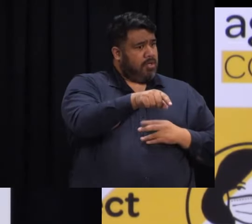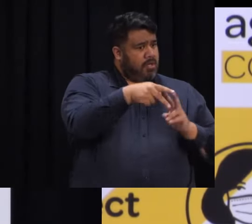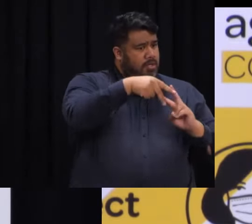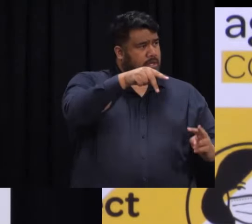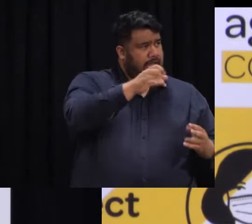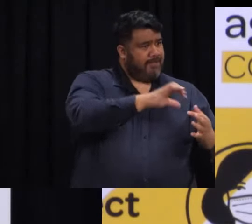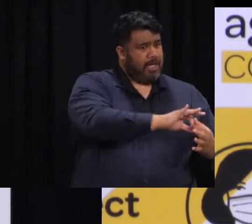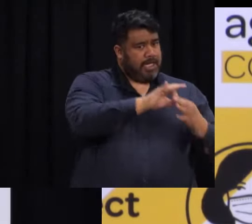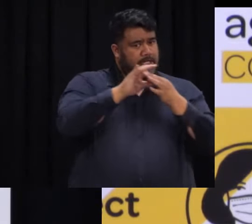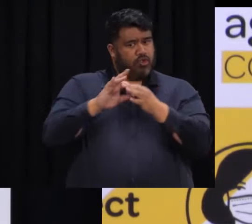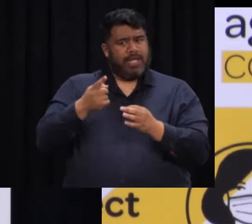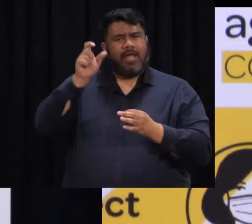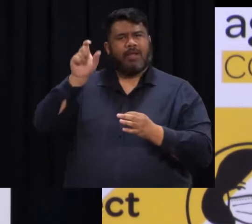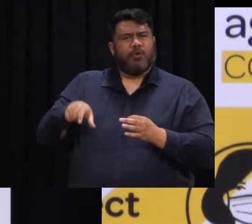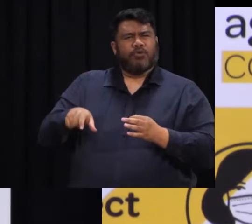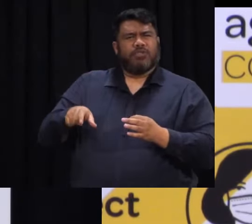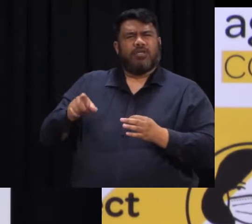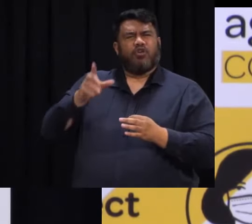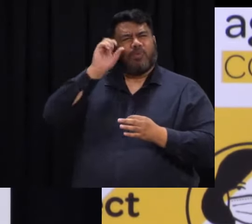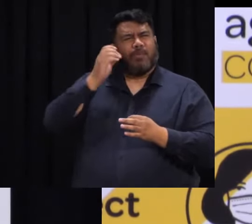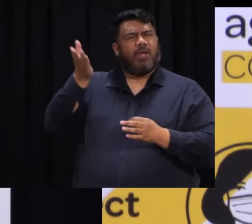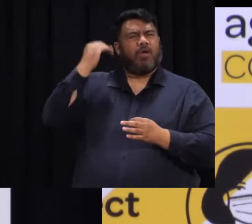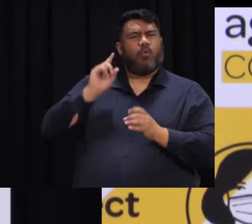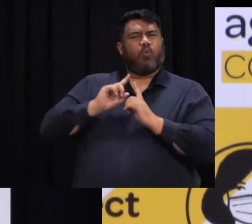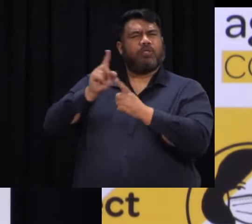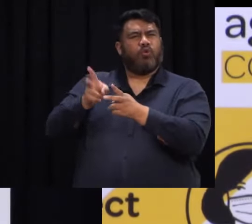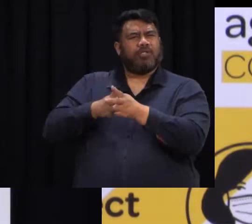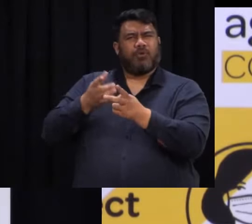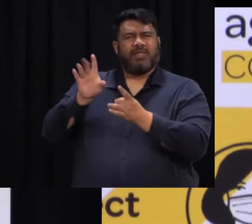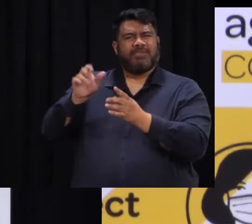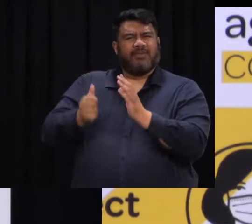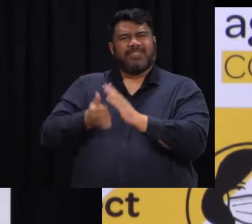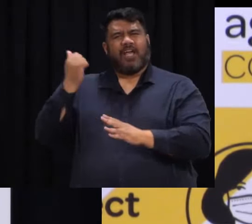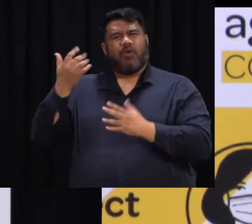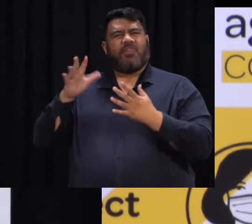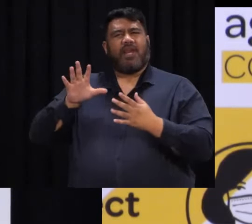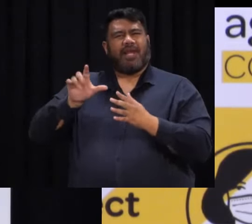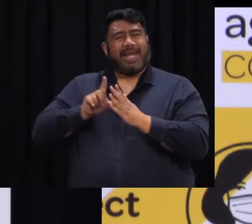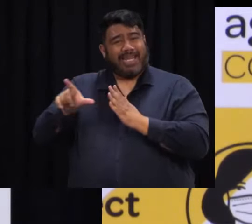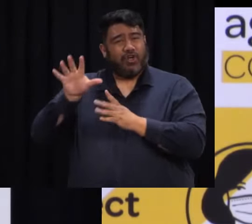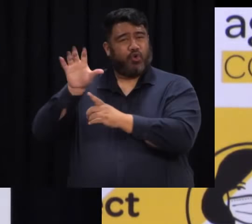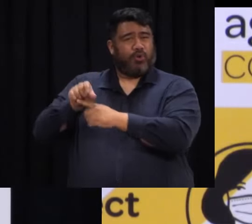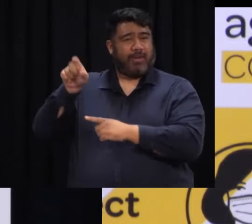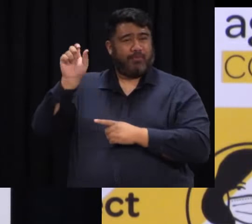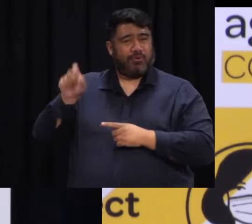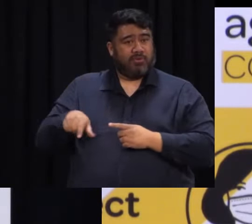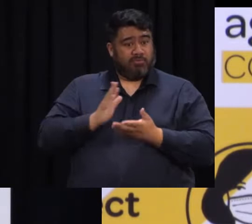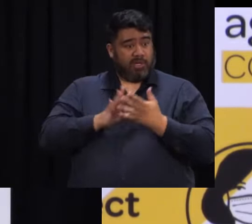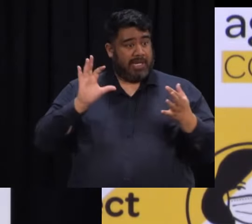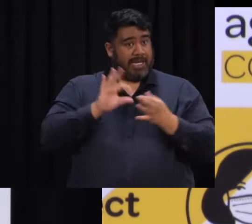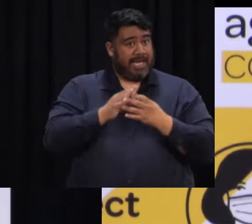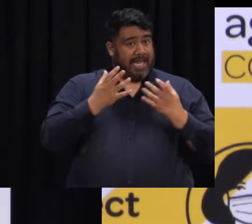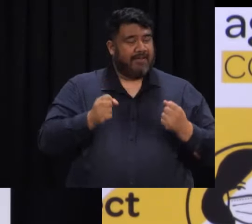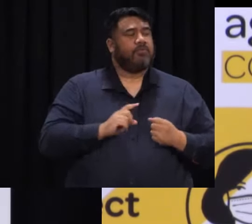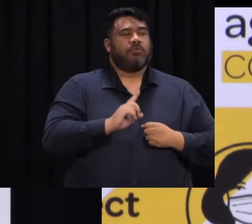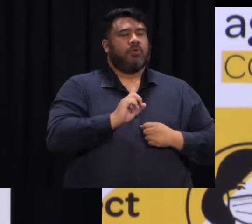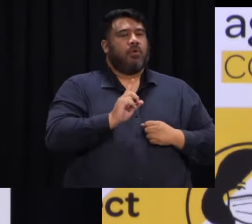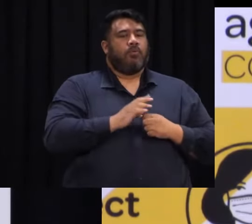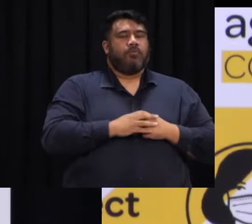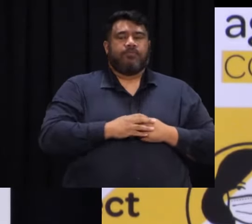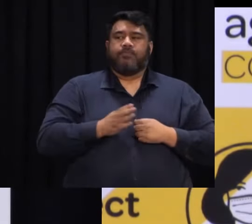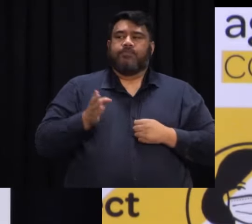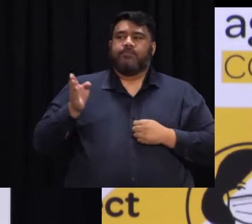Hospital? Not at this point, no. But we believe from genome sequencing and others that we have a reasonable